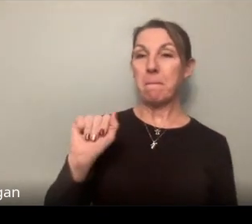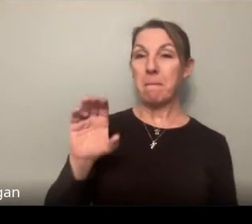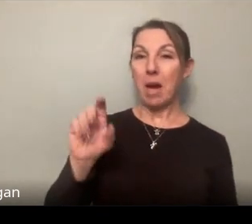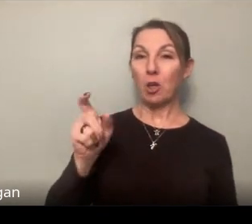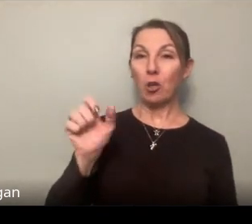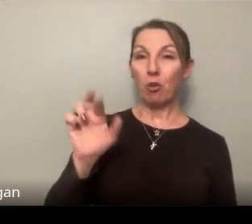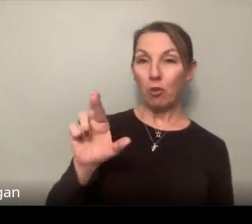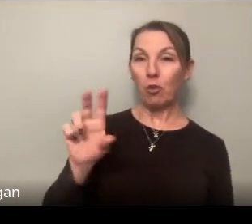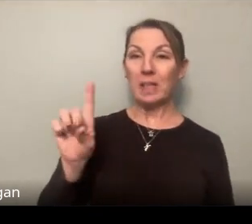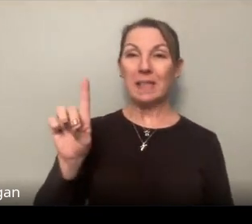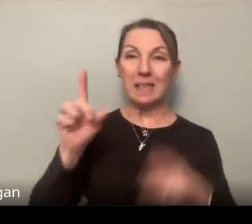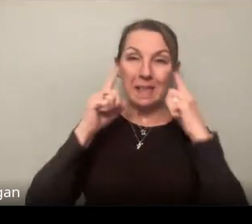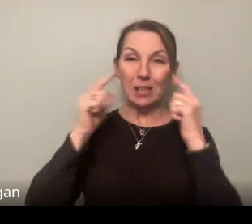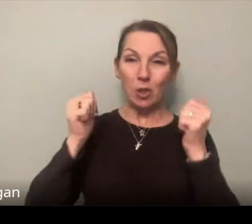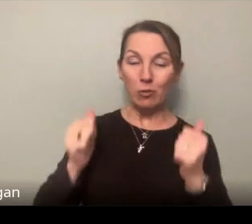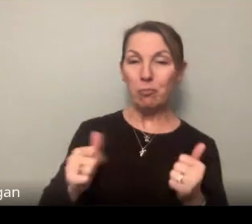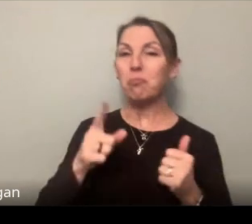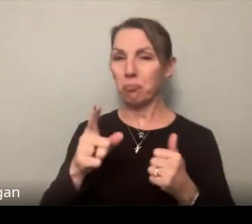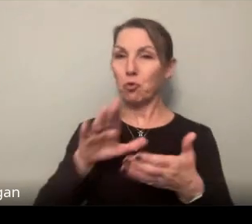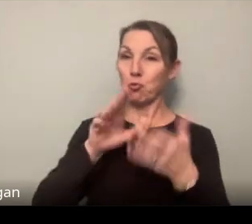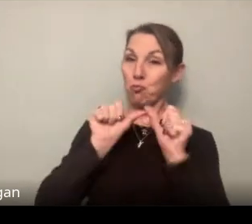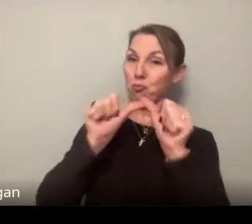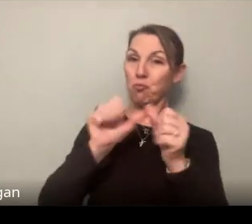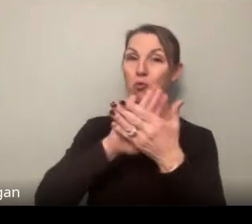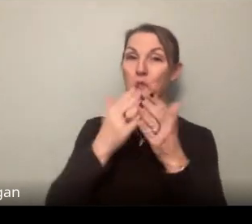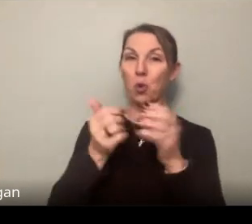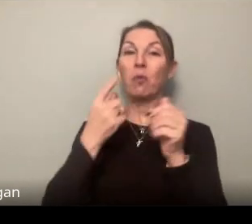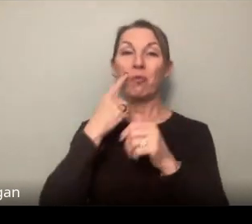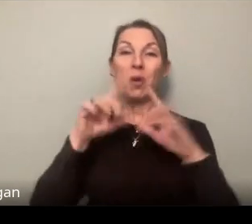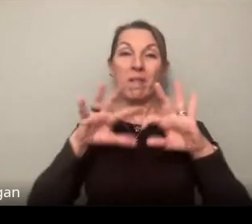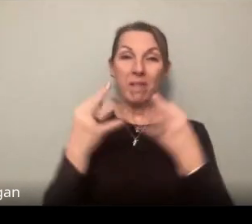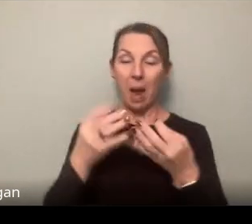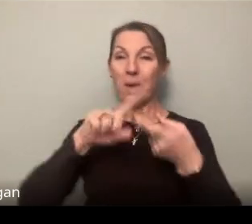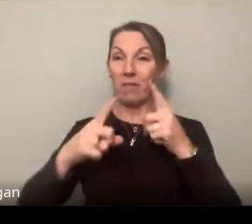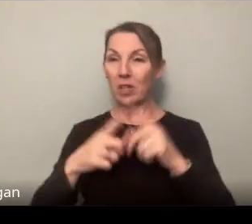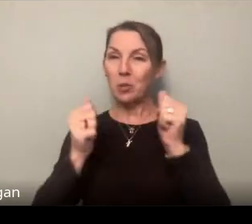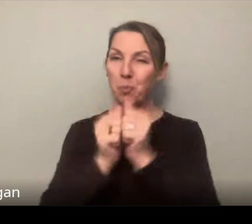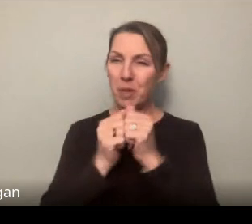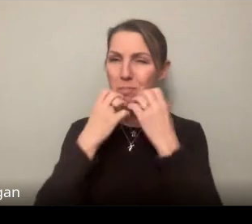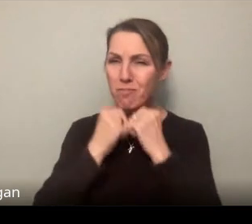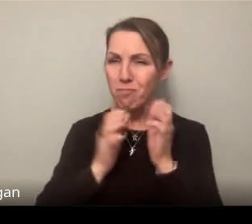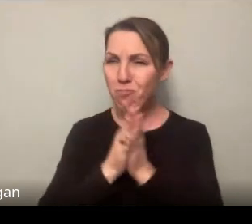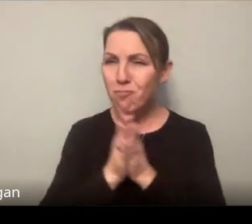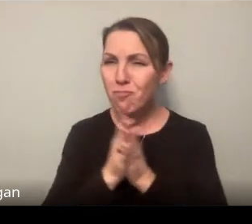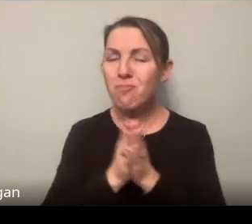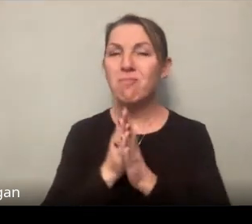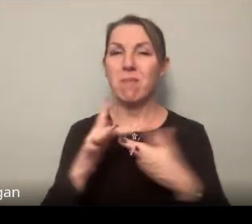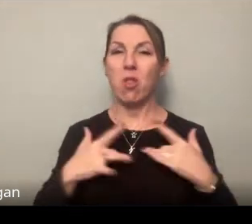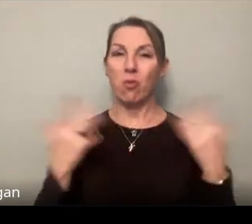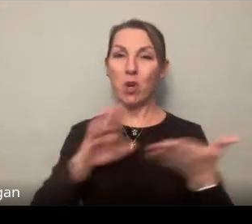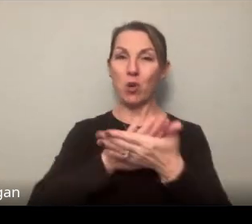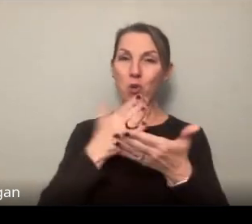that, continues to cook for her family and her friends with tremendous passion. We're thrilled today to cook her